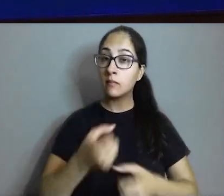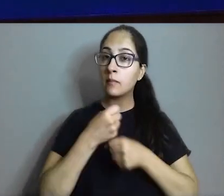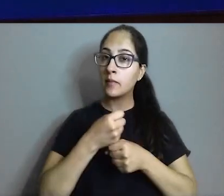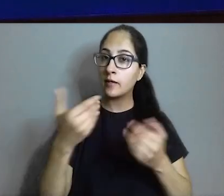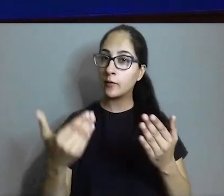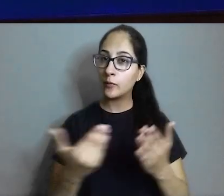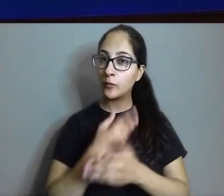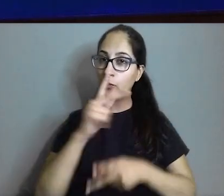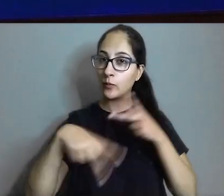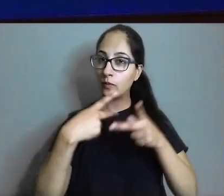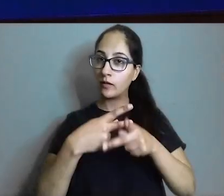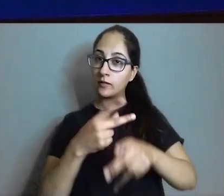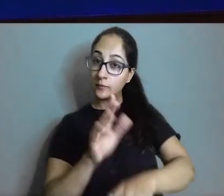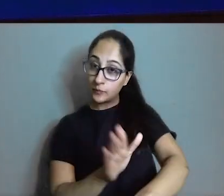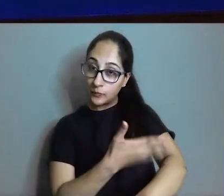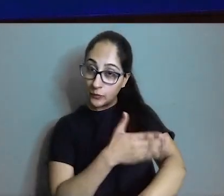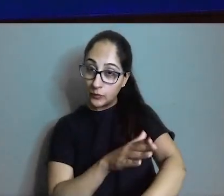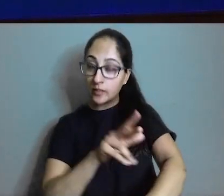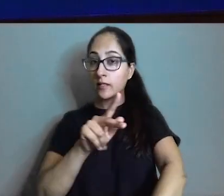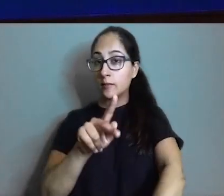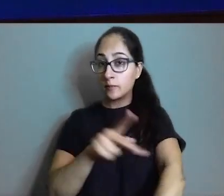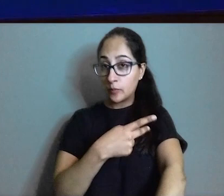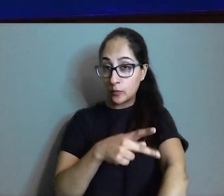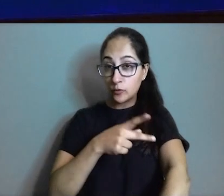poetry in the late medieval period.